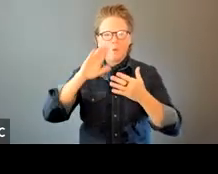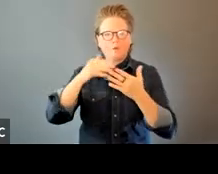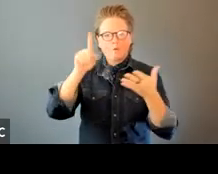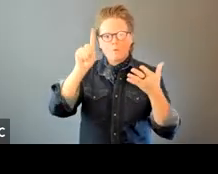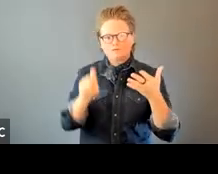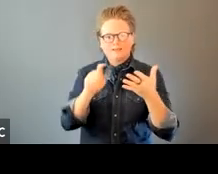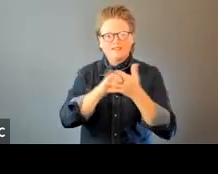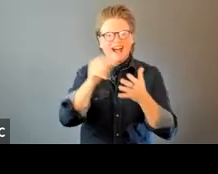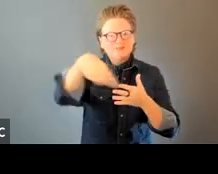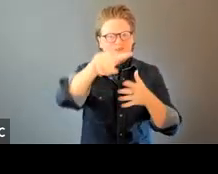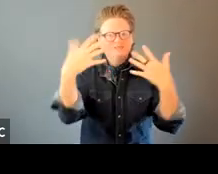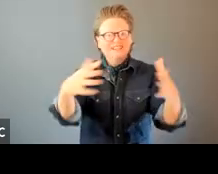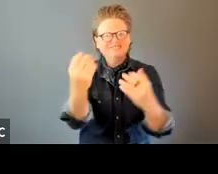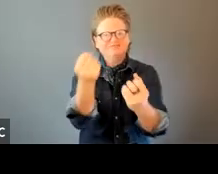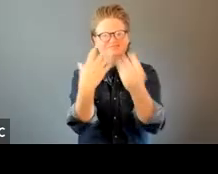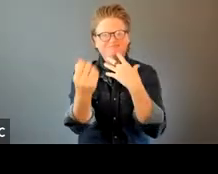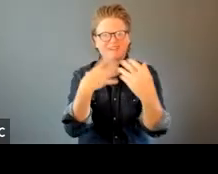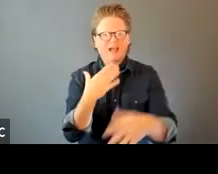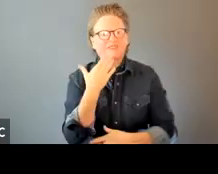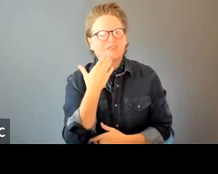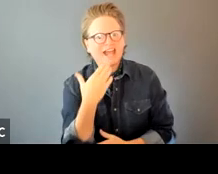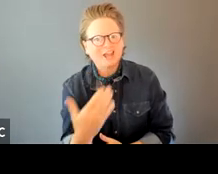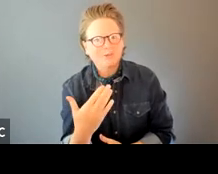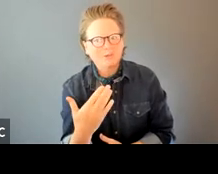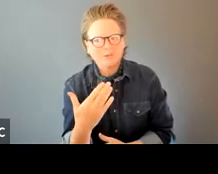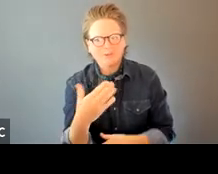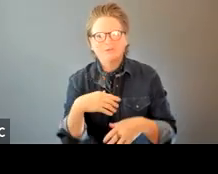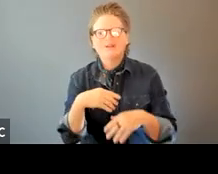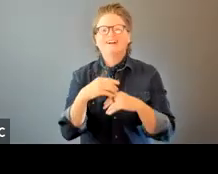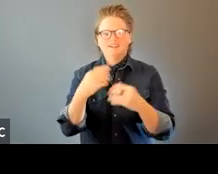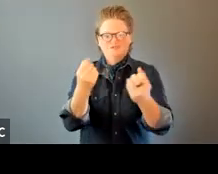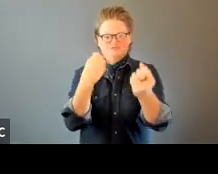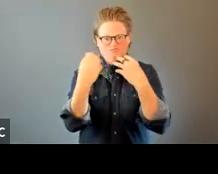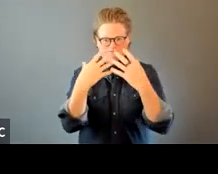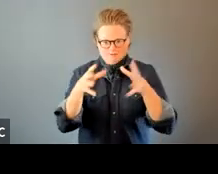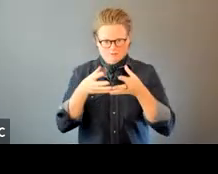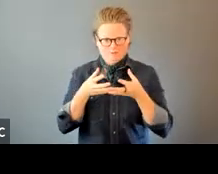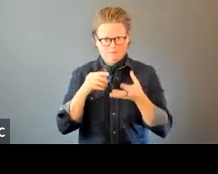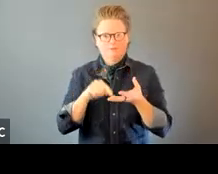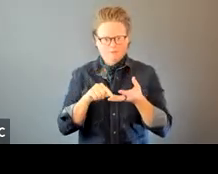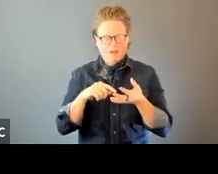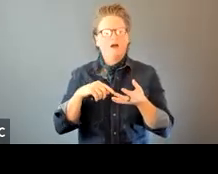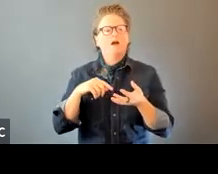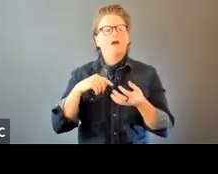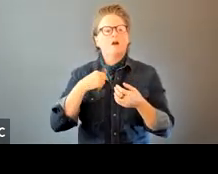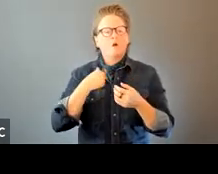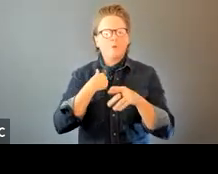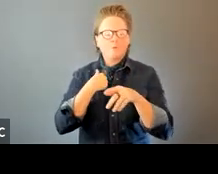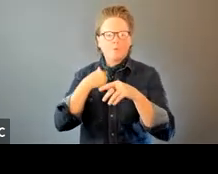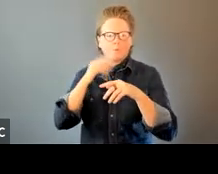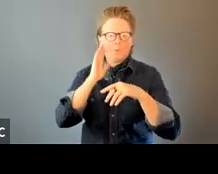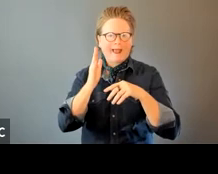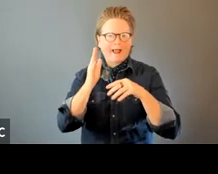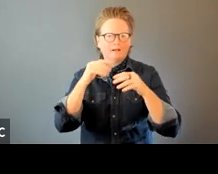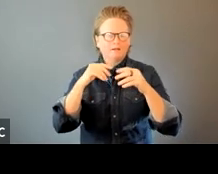we will have a moderator who's going to be doing I am the moderator. So I'll be taking all the questions and